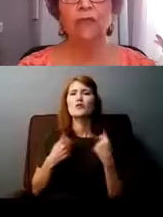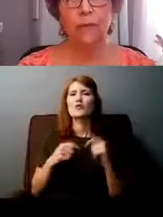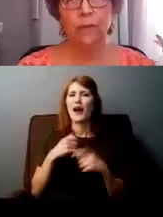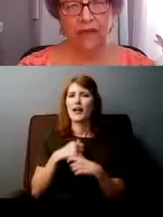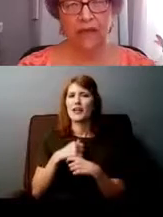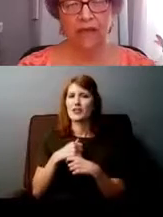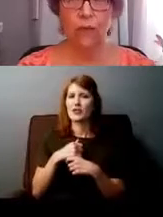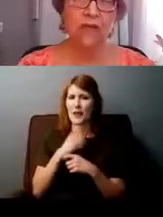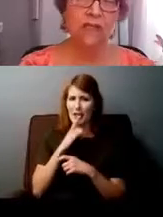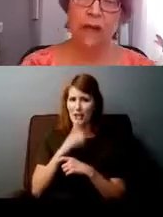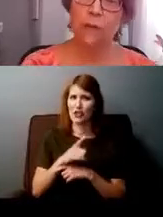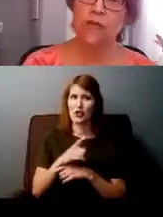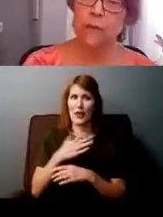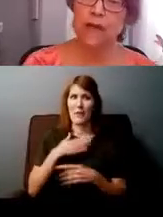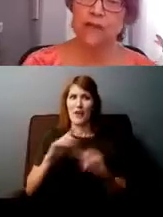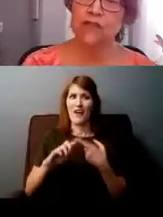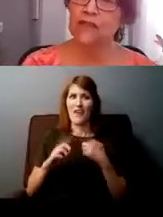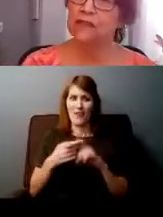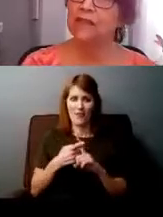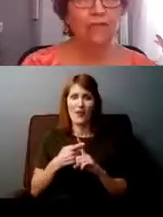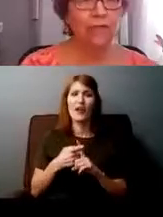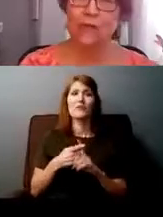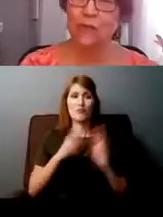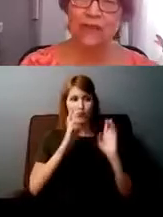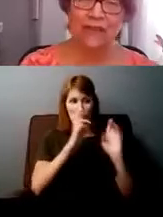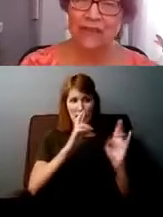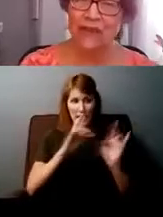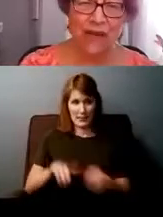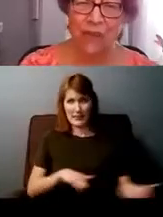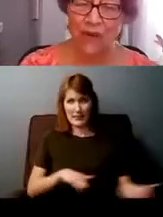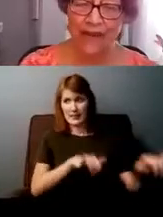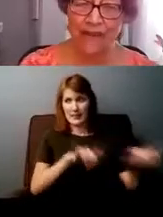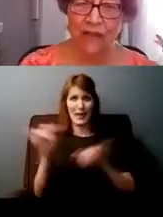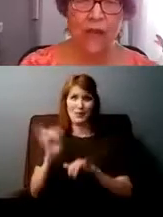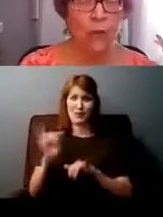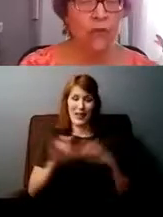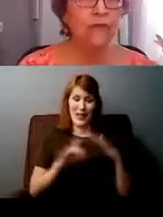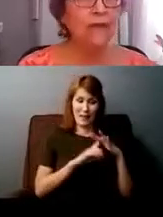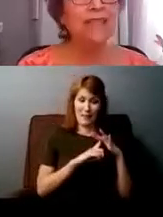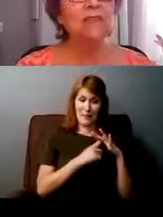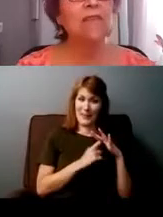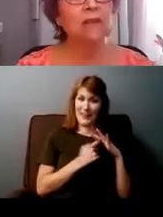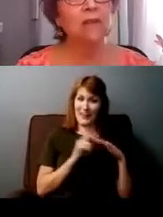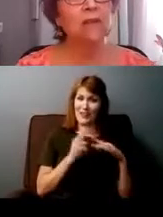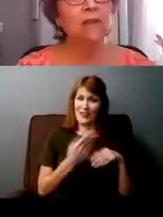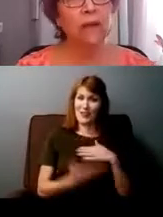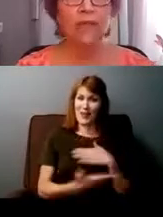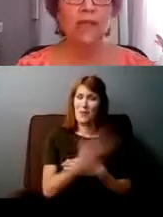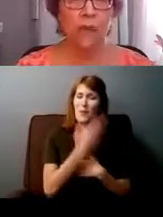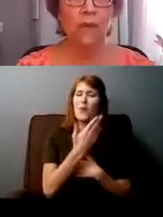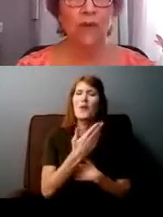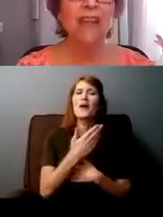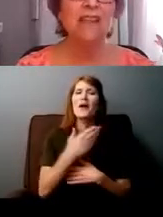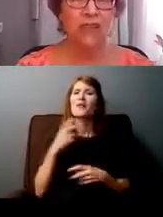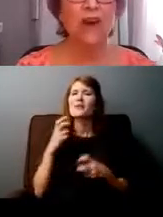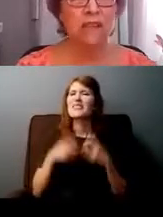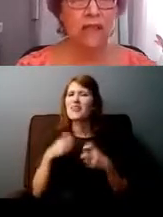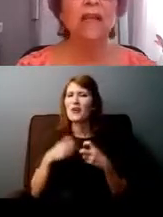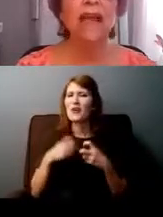treated everybody with the same respect that she did that first one on Thursday morning was very difficult. And plus we